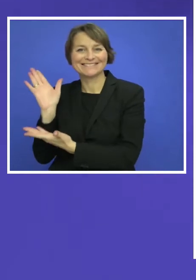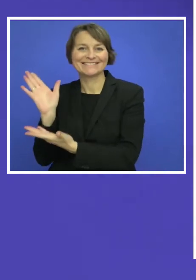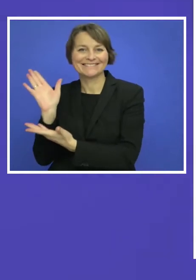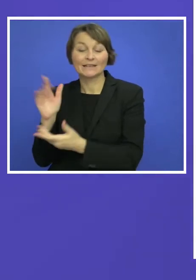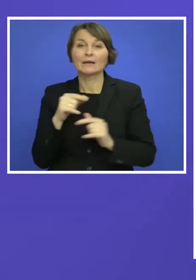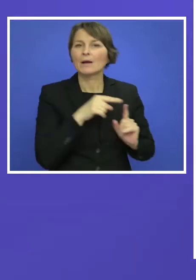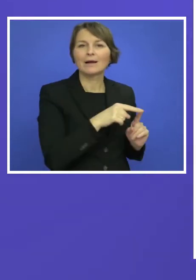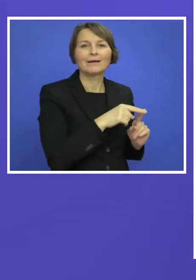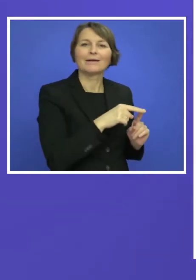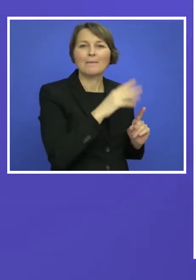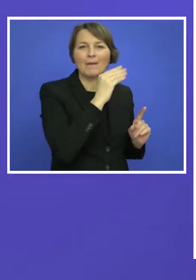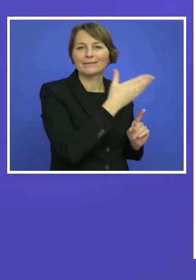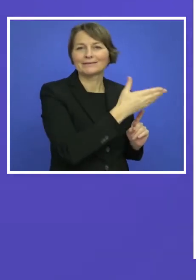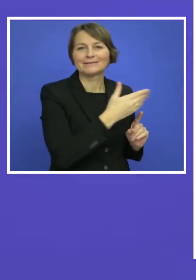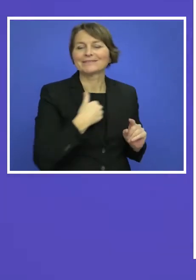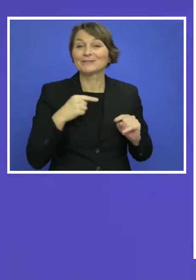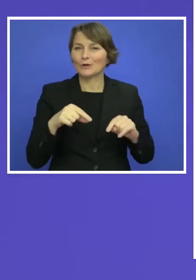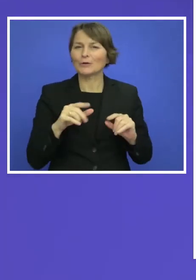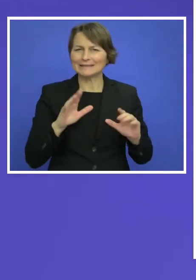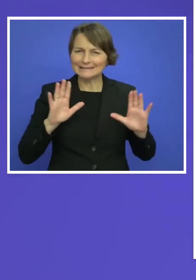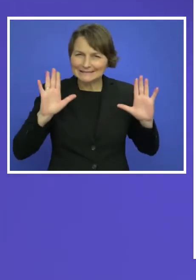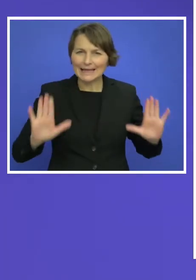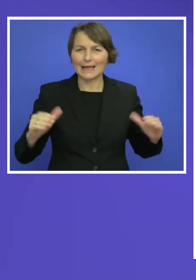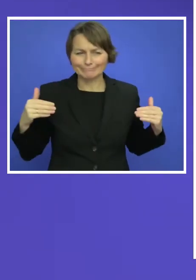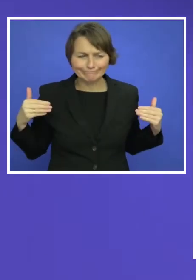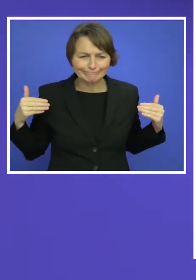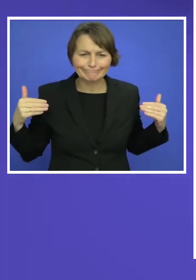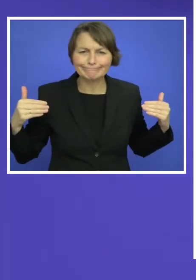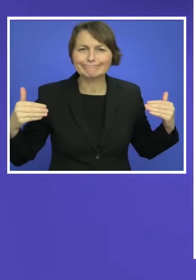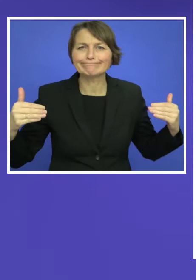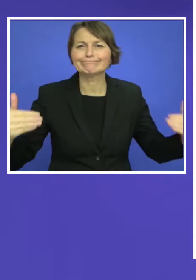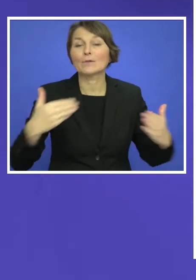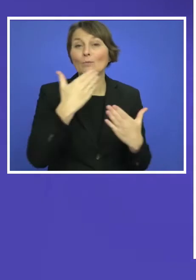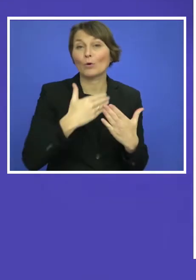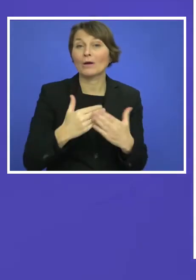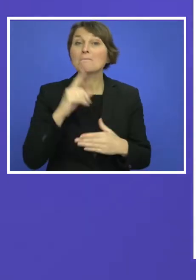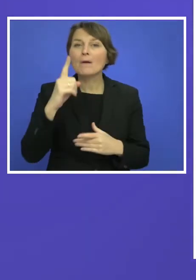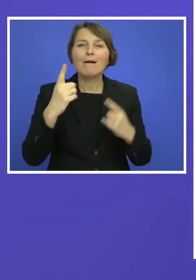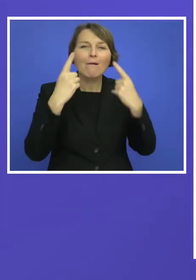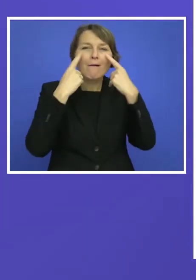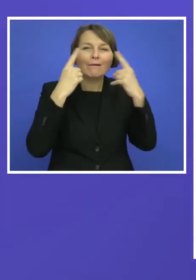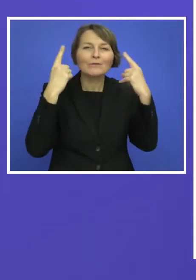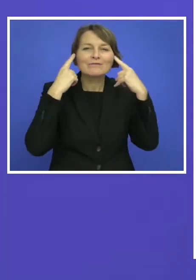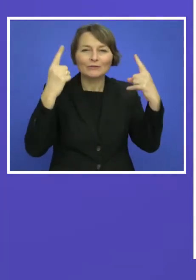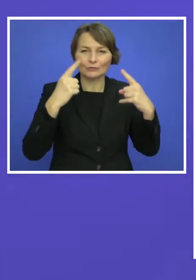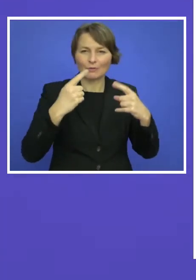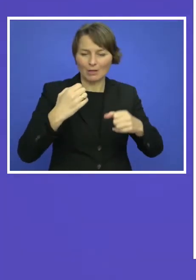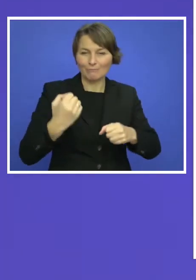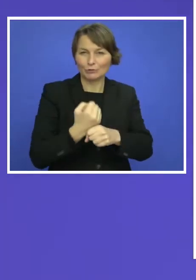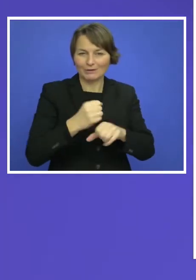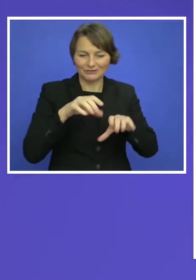we should not forget that the audiovisual production sector is part of the technology